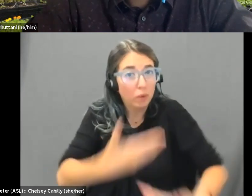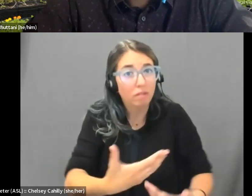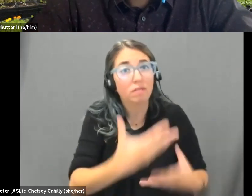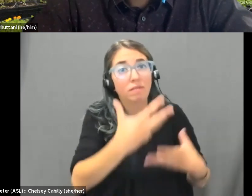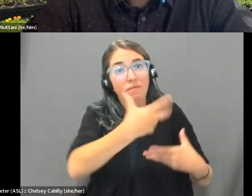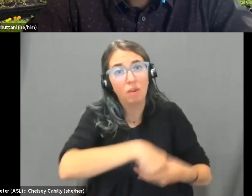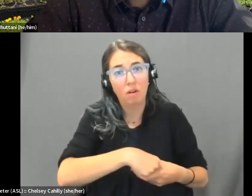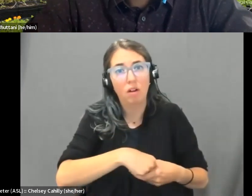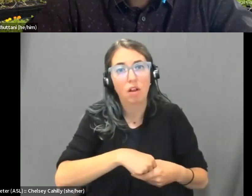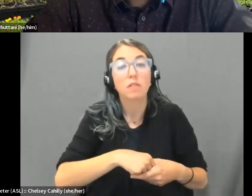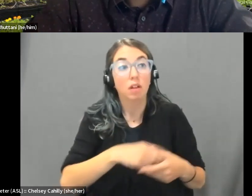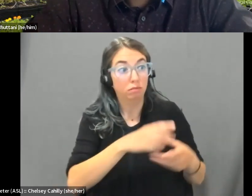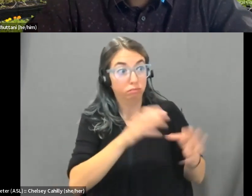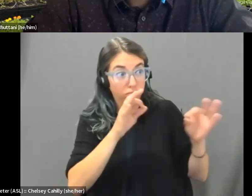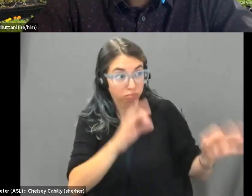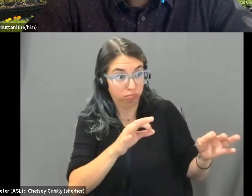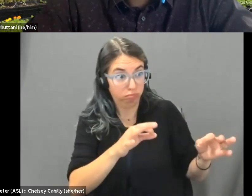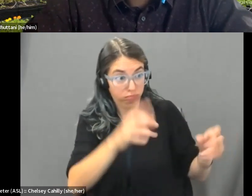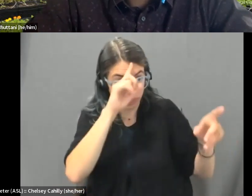there.